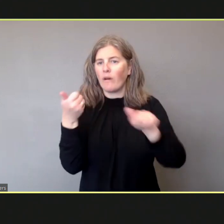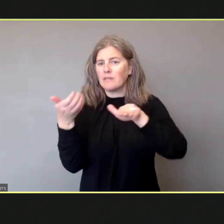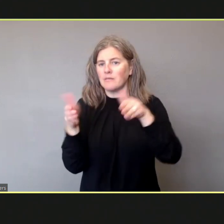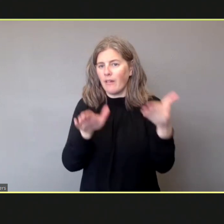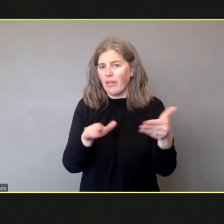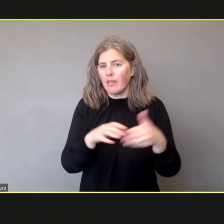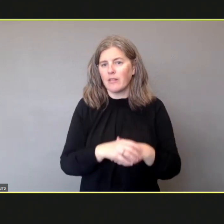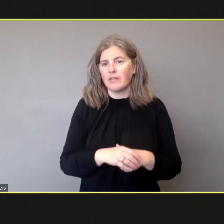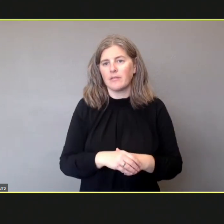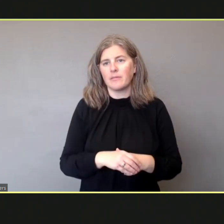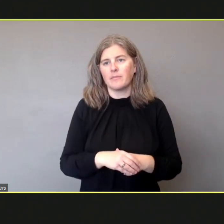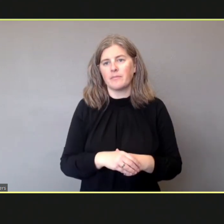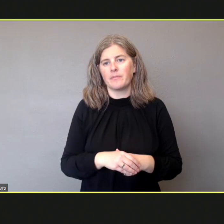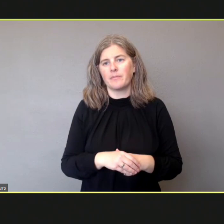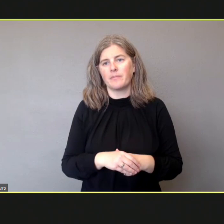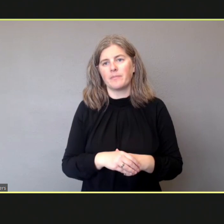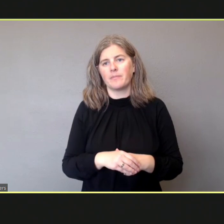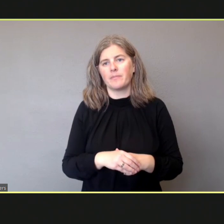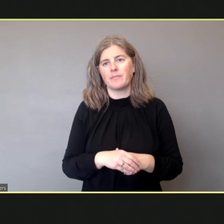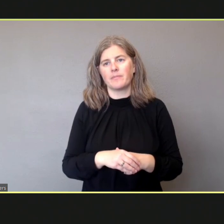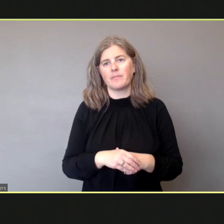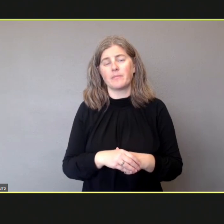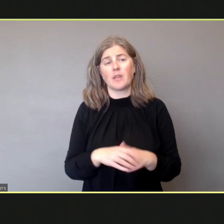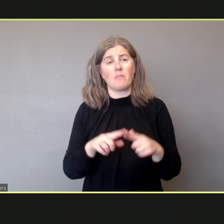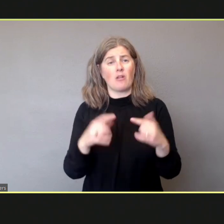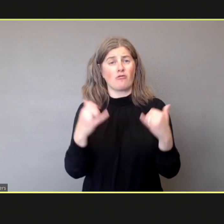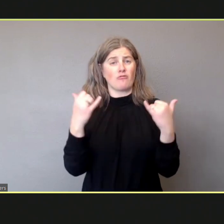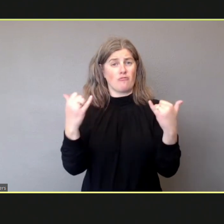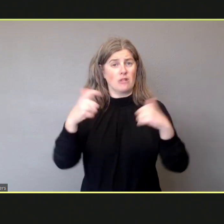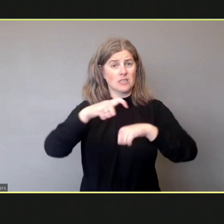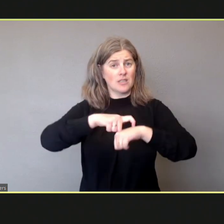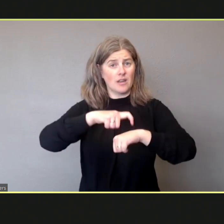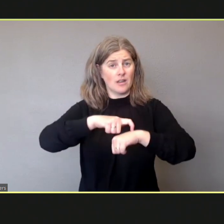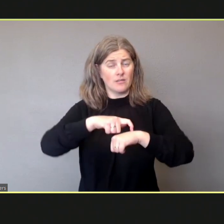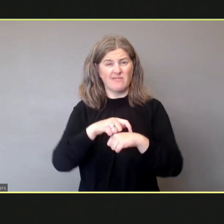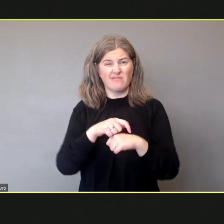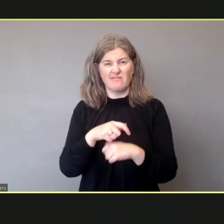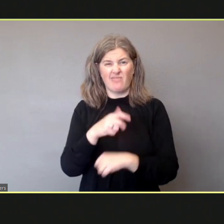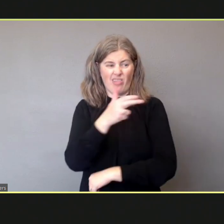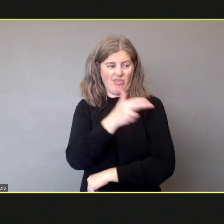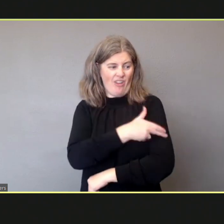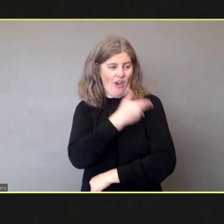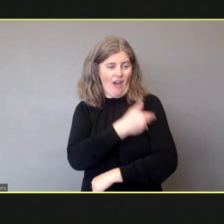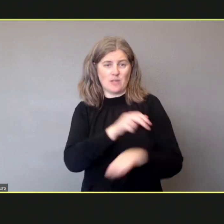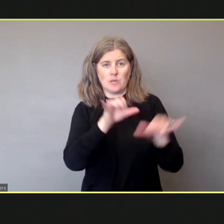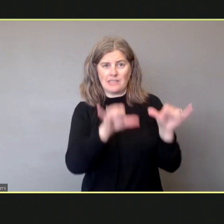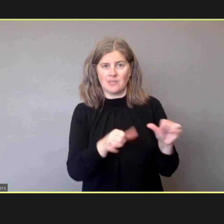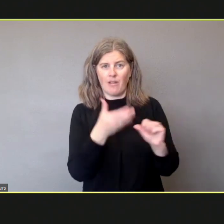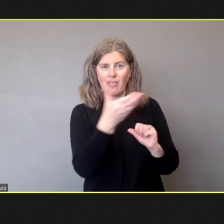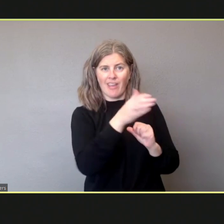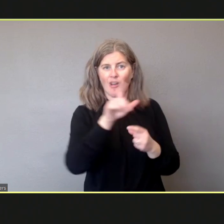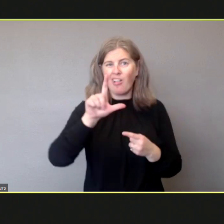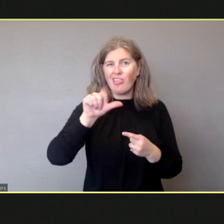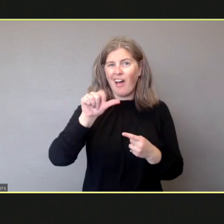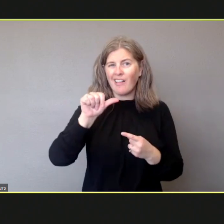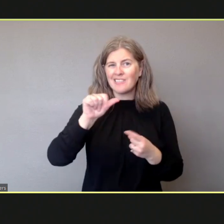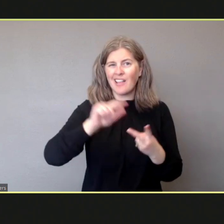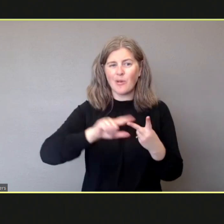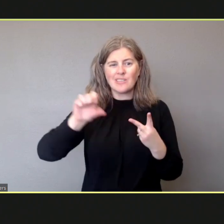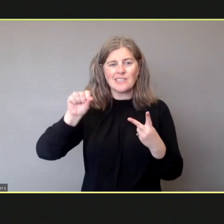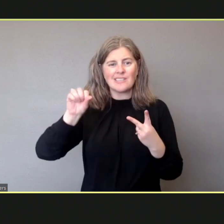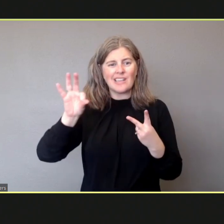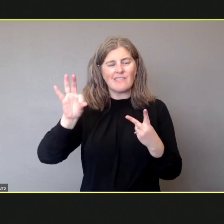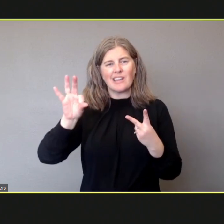But right at the present time, the hospital system in Los Alamos and Santa Fe